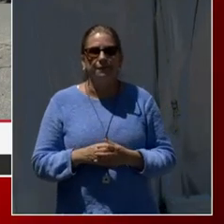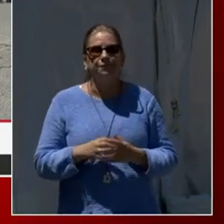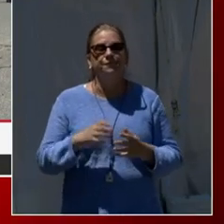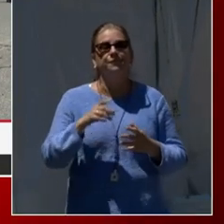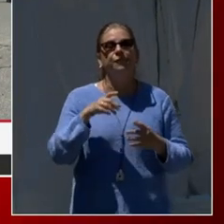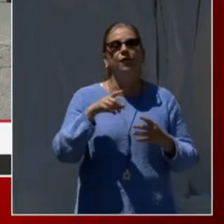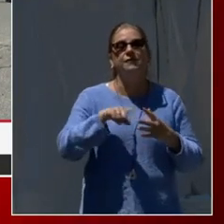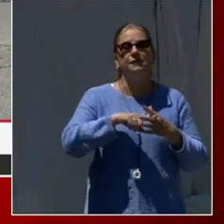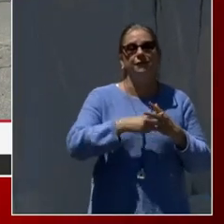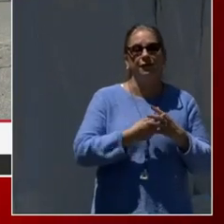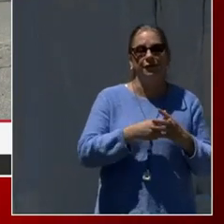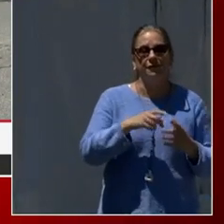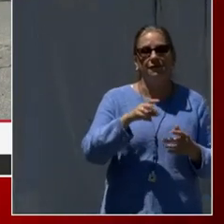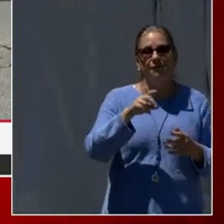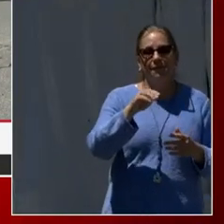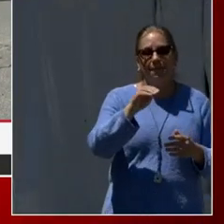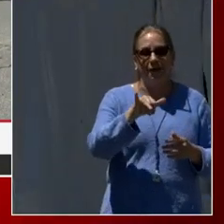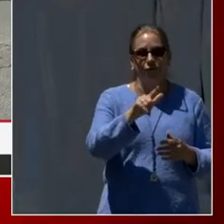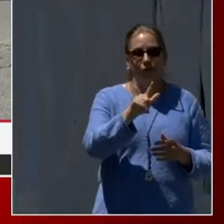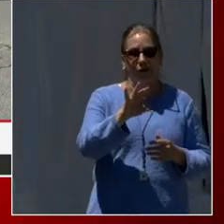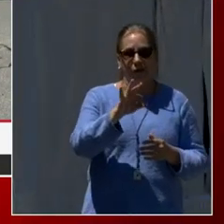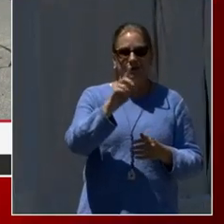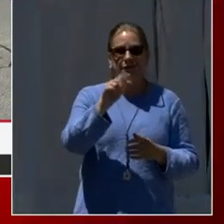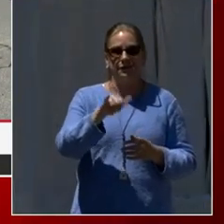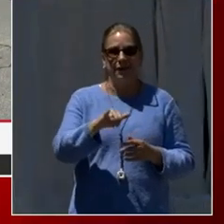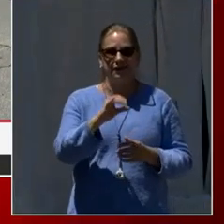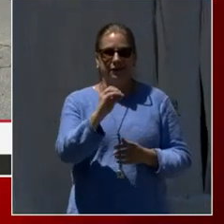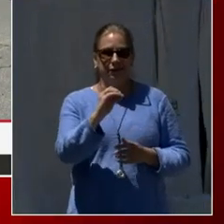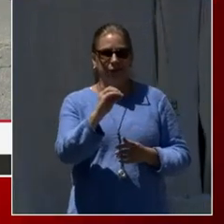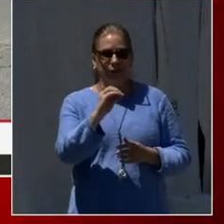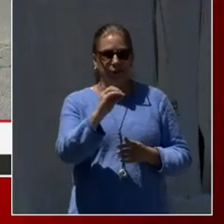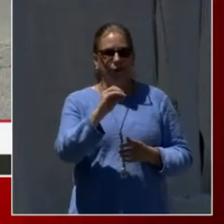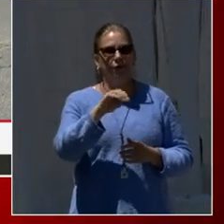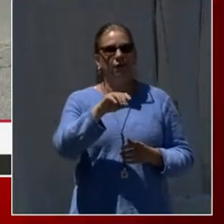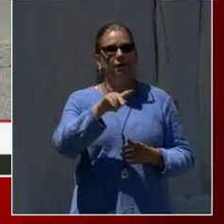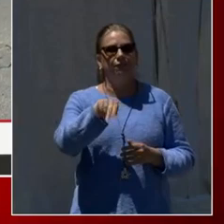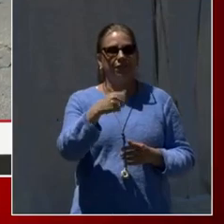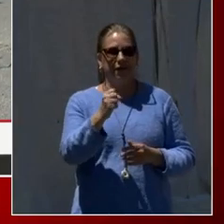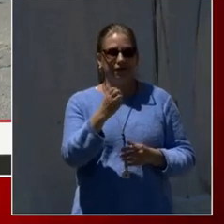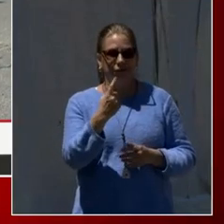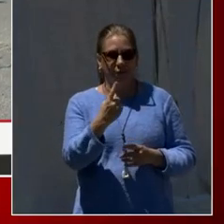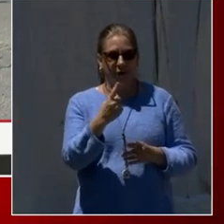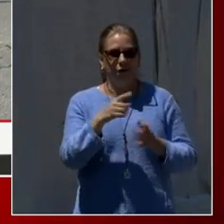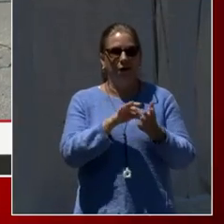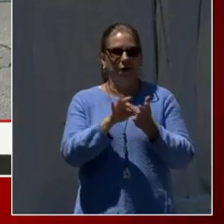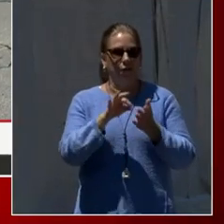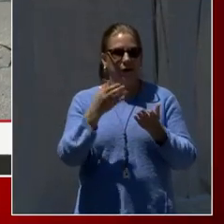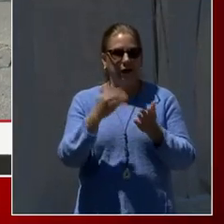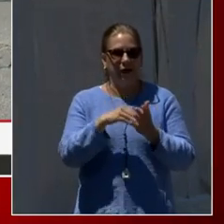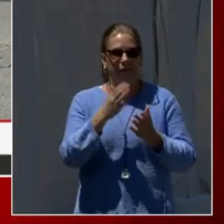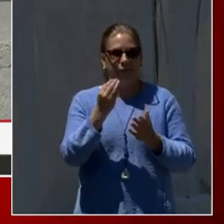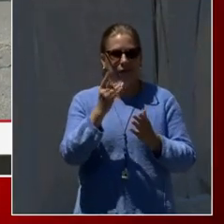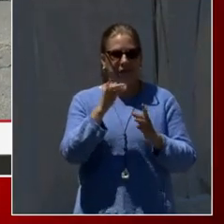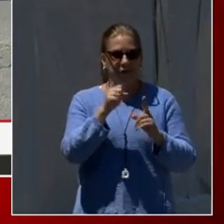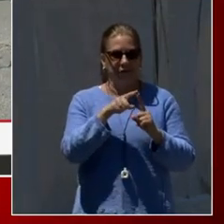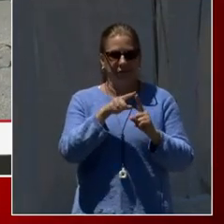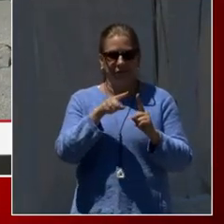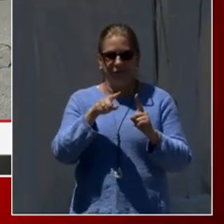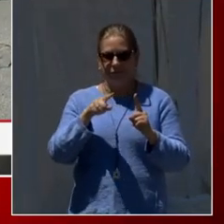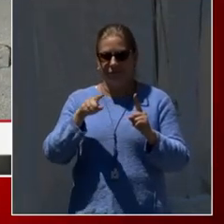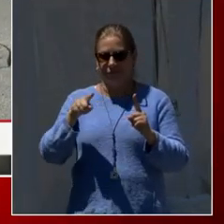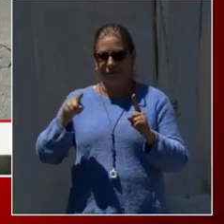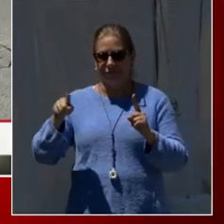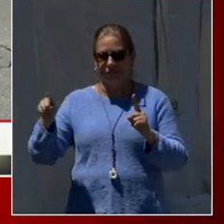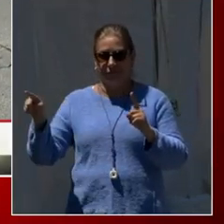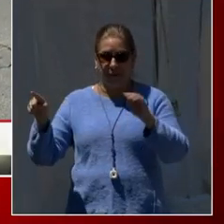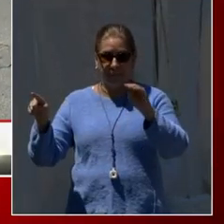first day of phase 1. But we also want people to understand that there's going to be a little volatility in those first